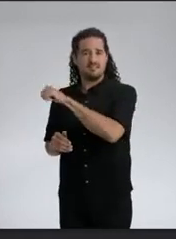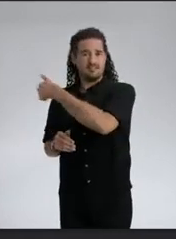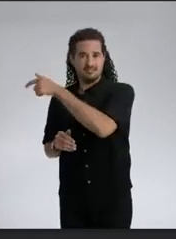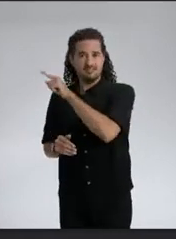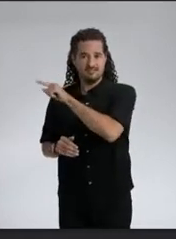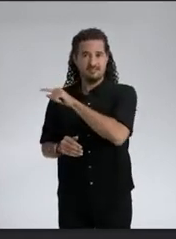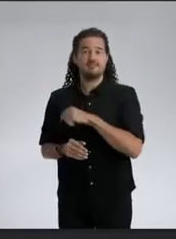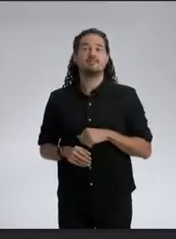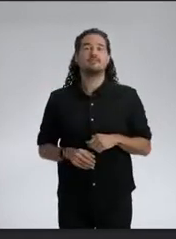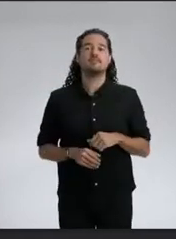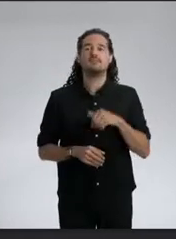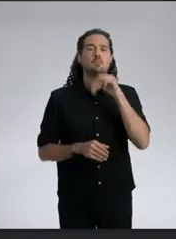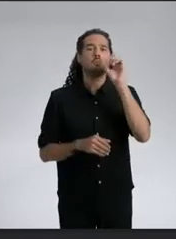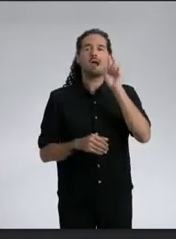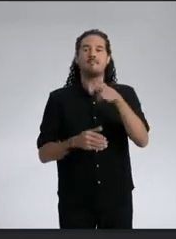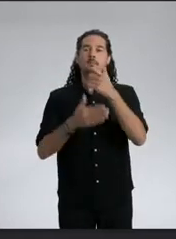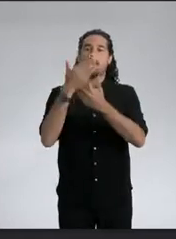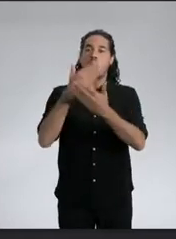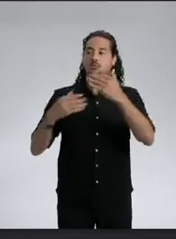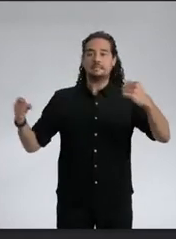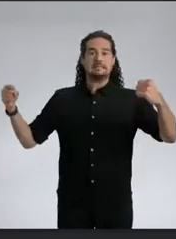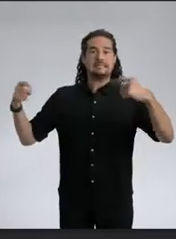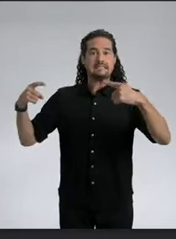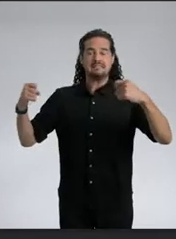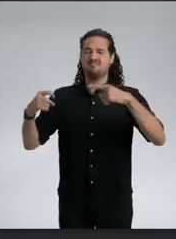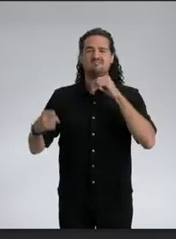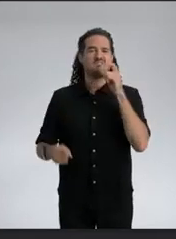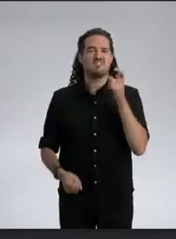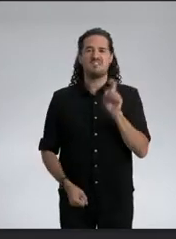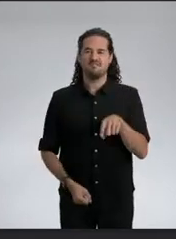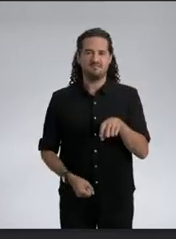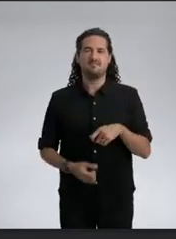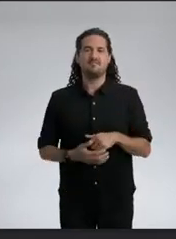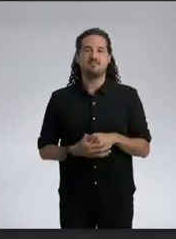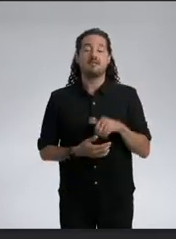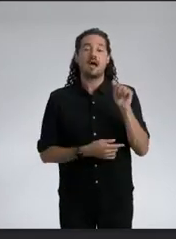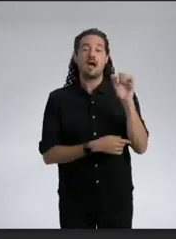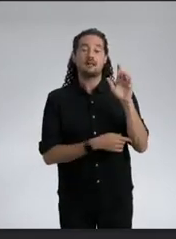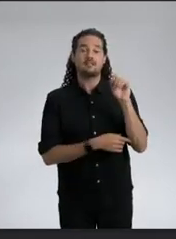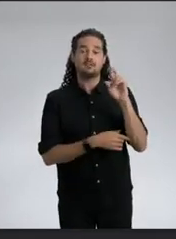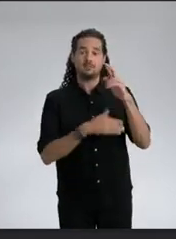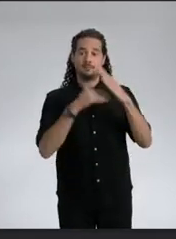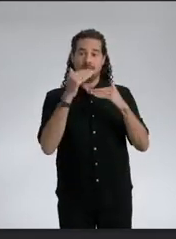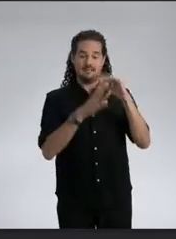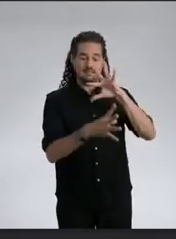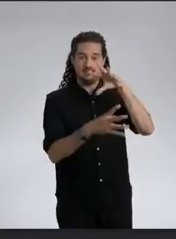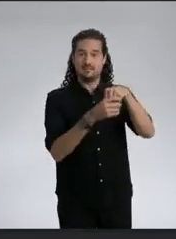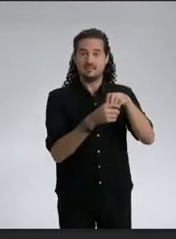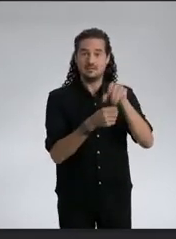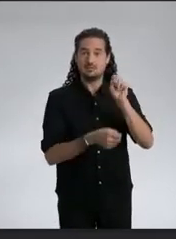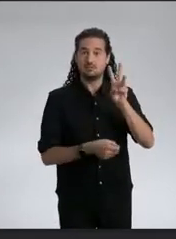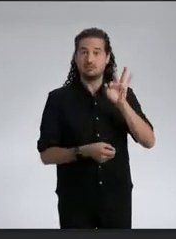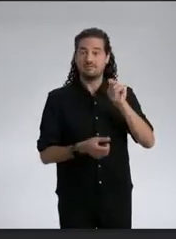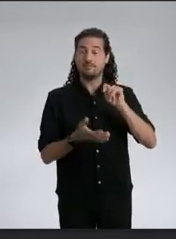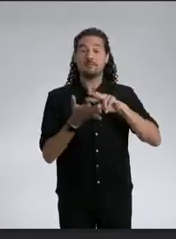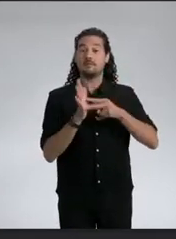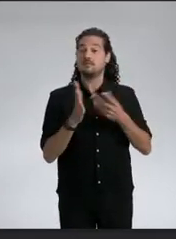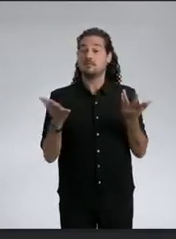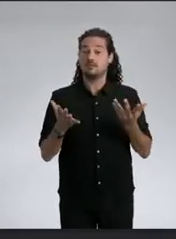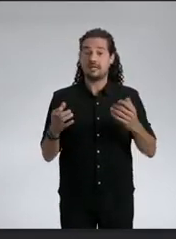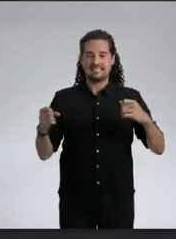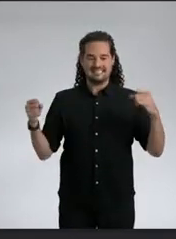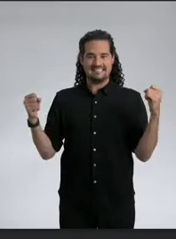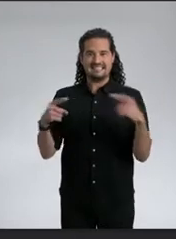manual synchronization. With actors built into the Swift language, synchronizing access to actor state can be managed